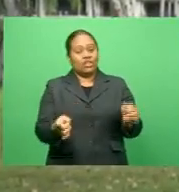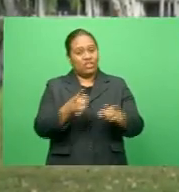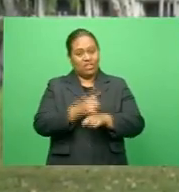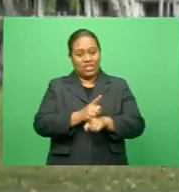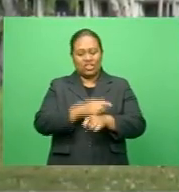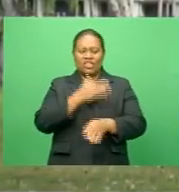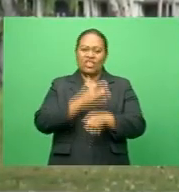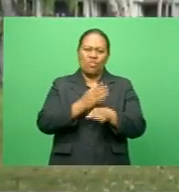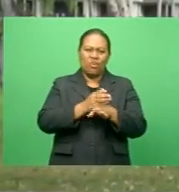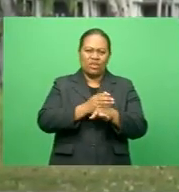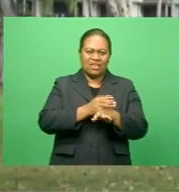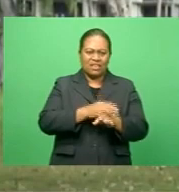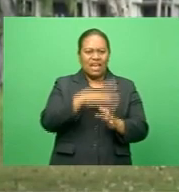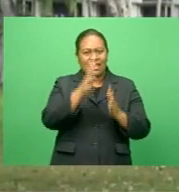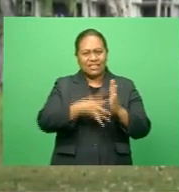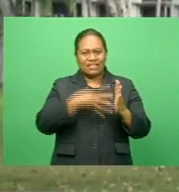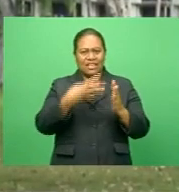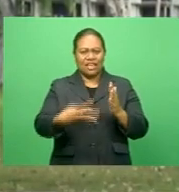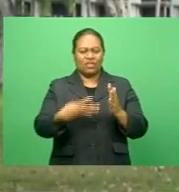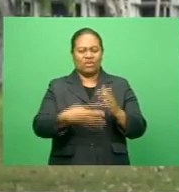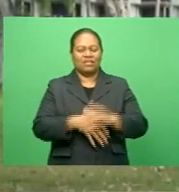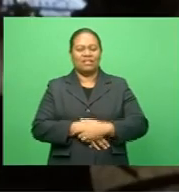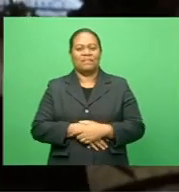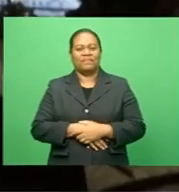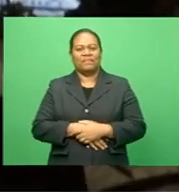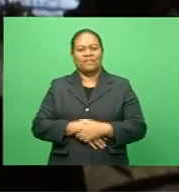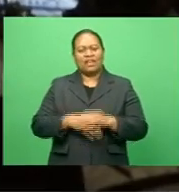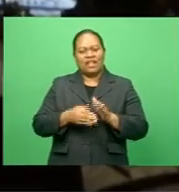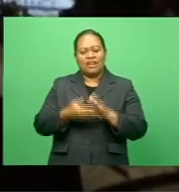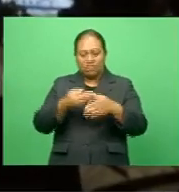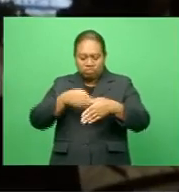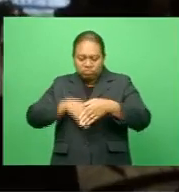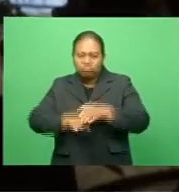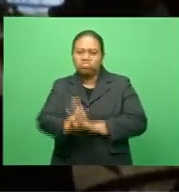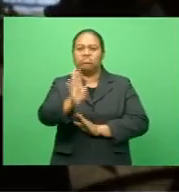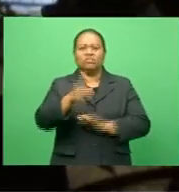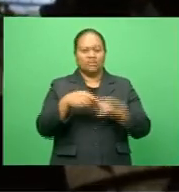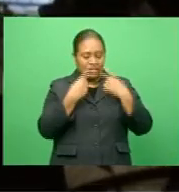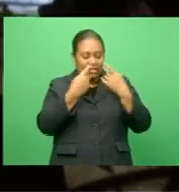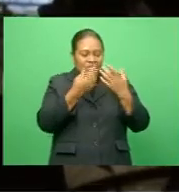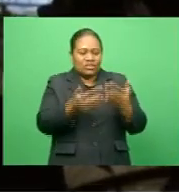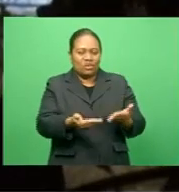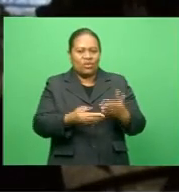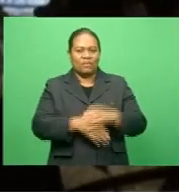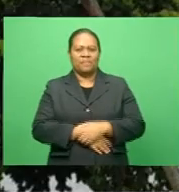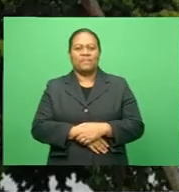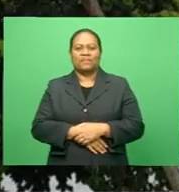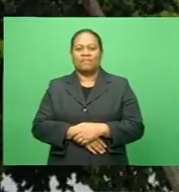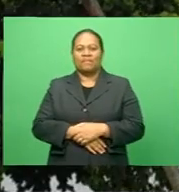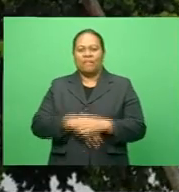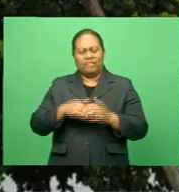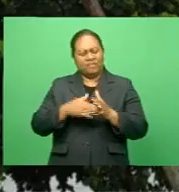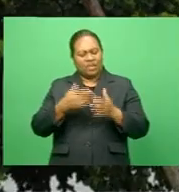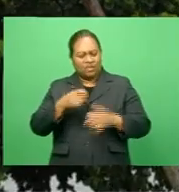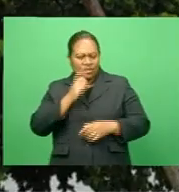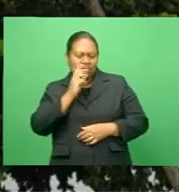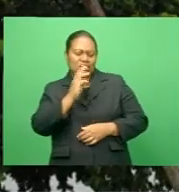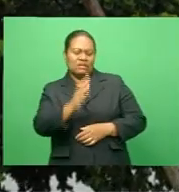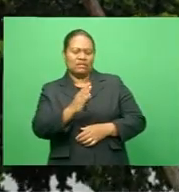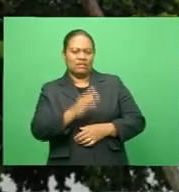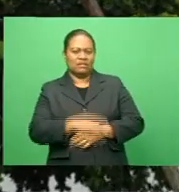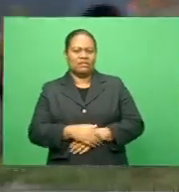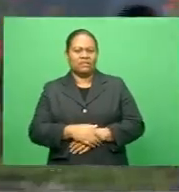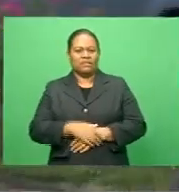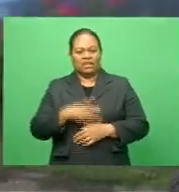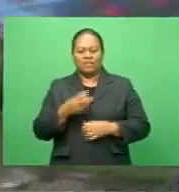schedules is just been admirable. The resilience they've shown and the commitment is something that I constantly reflect on and feel really proud to